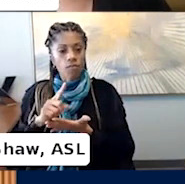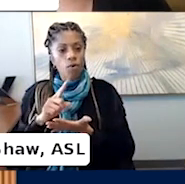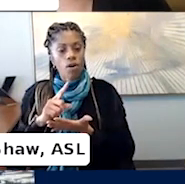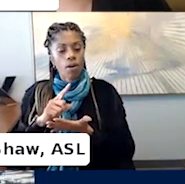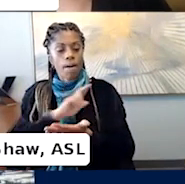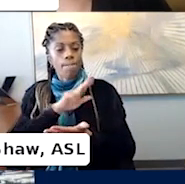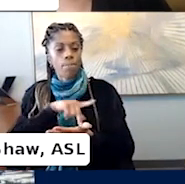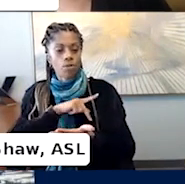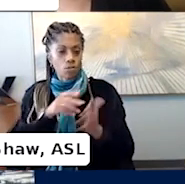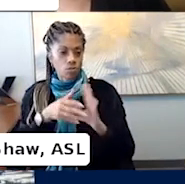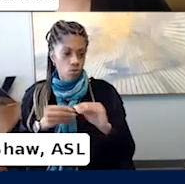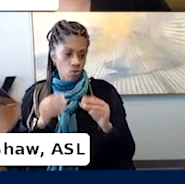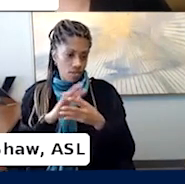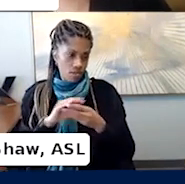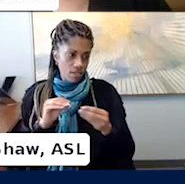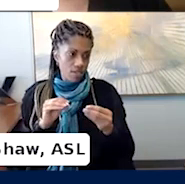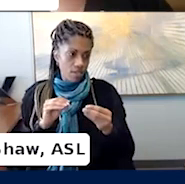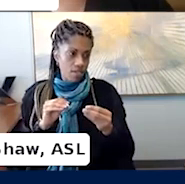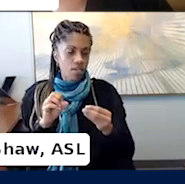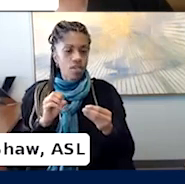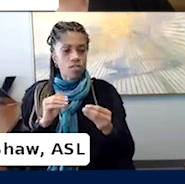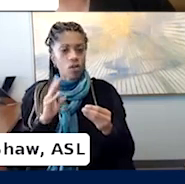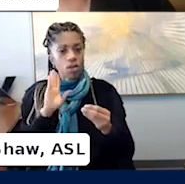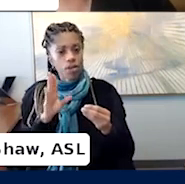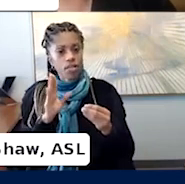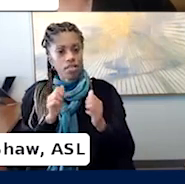listen together to one of those stories now.